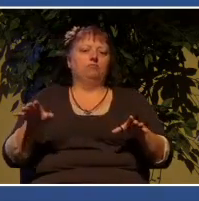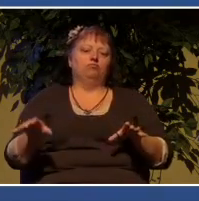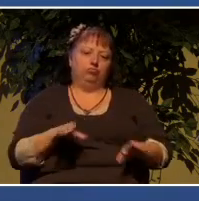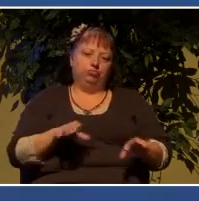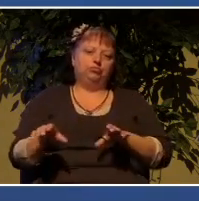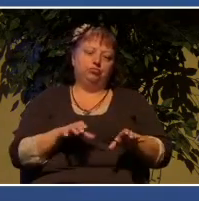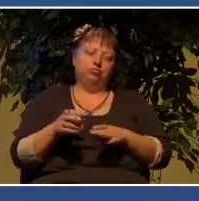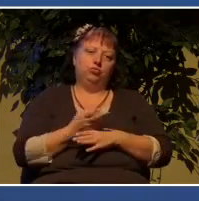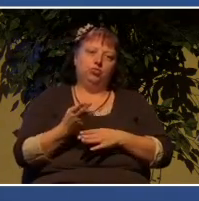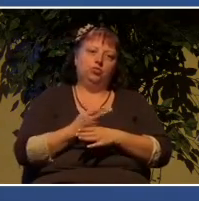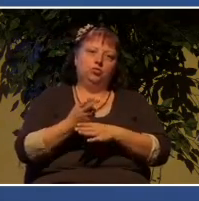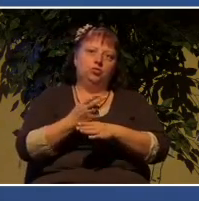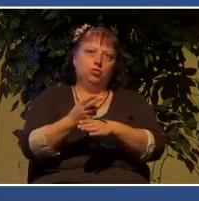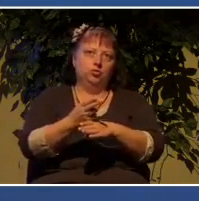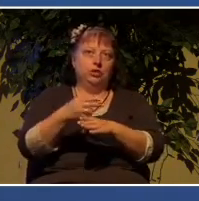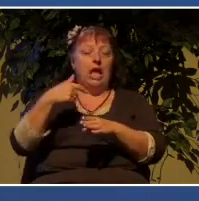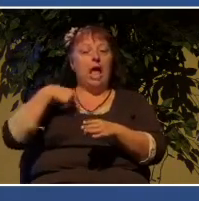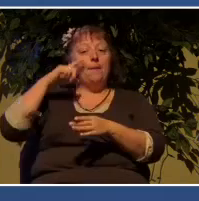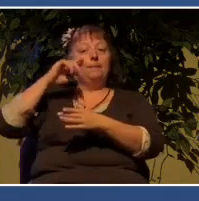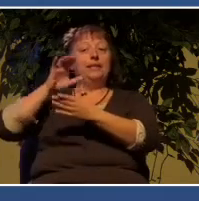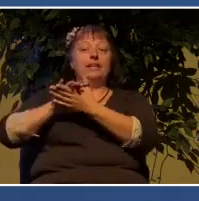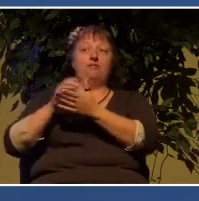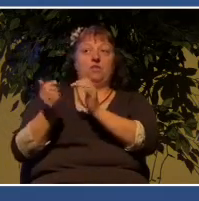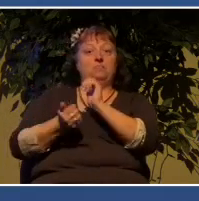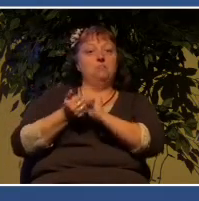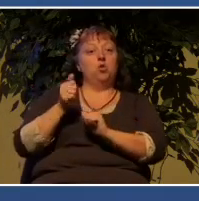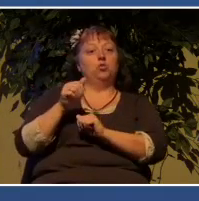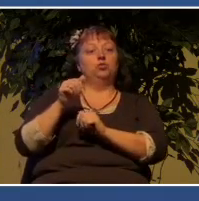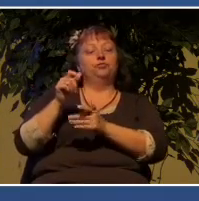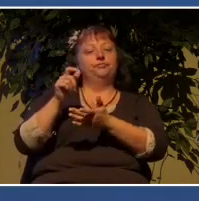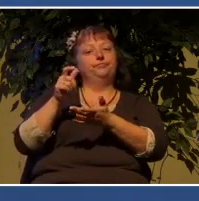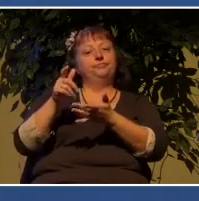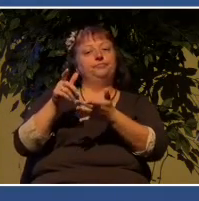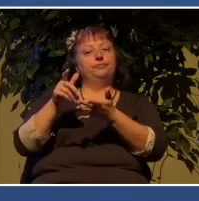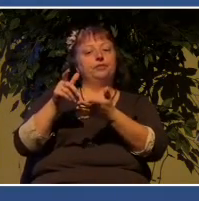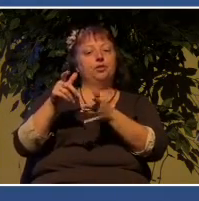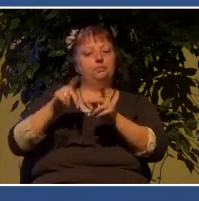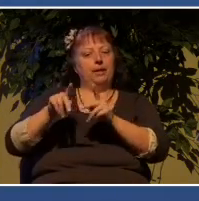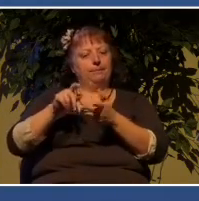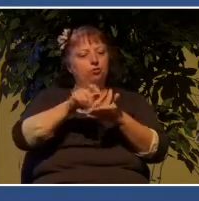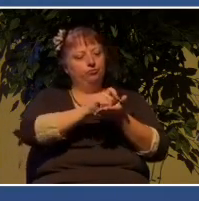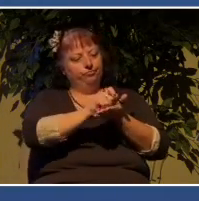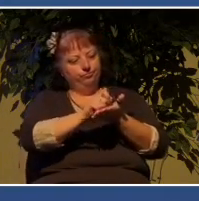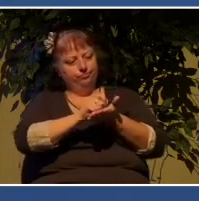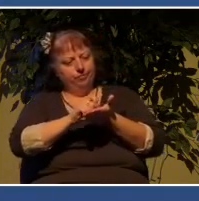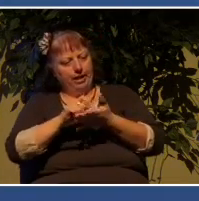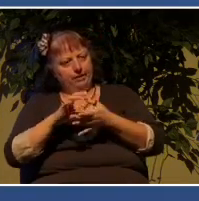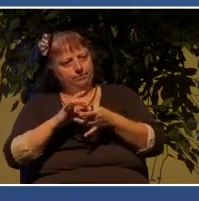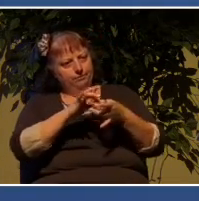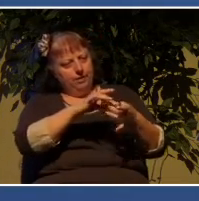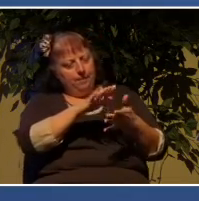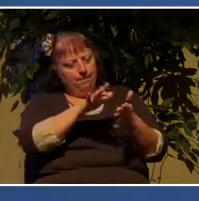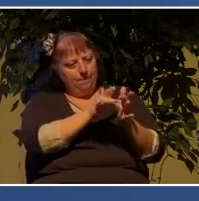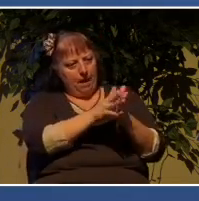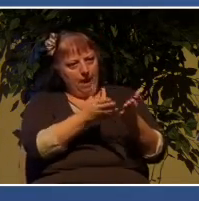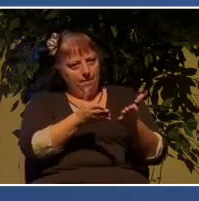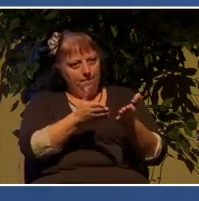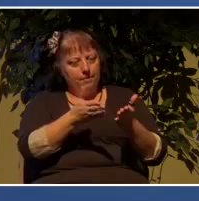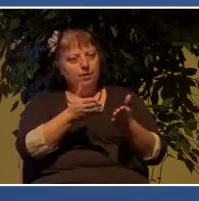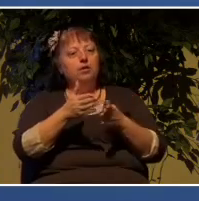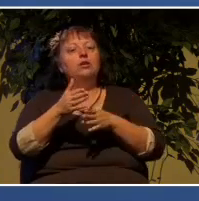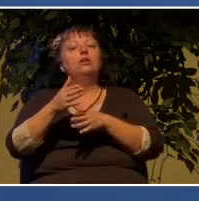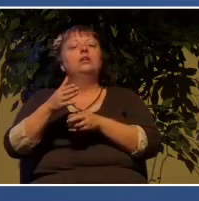the perfect, when it comes, refers to the completion of the age of